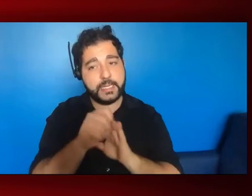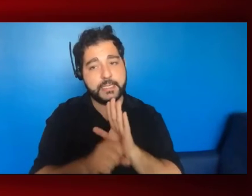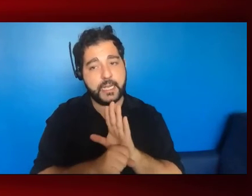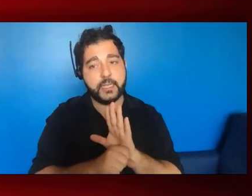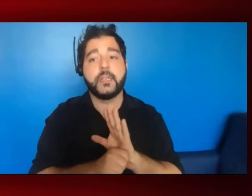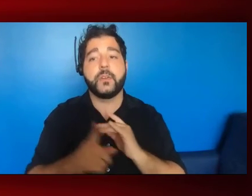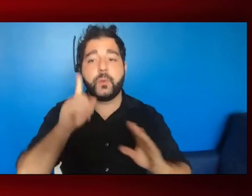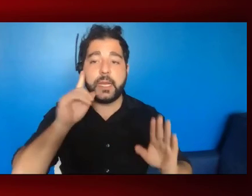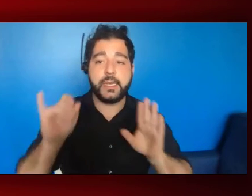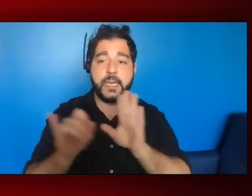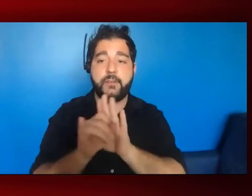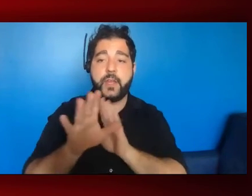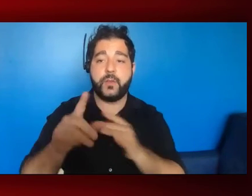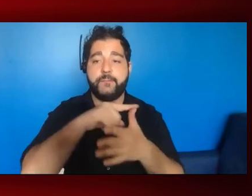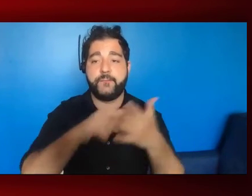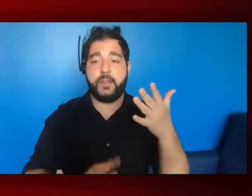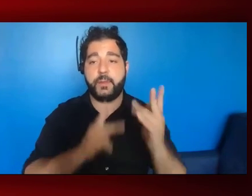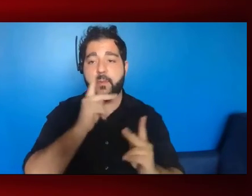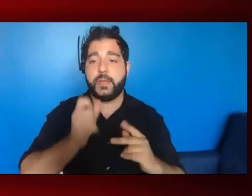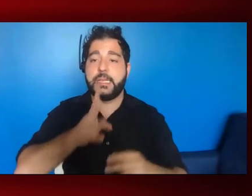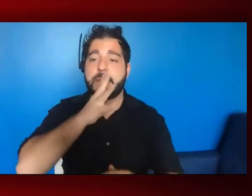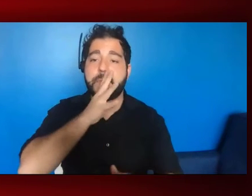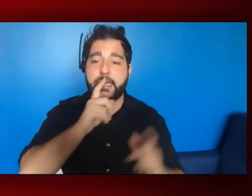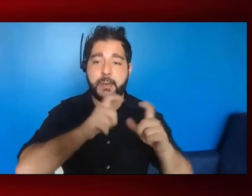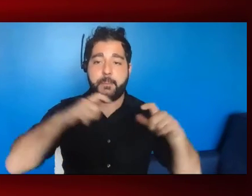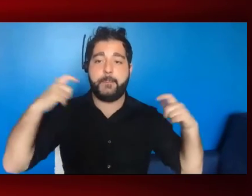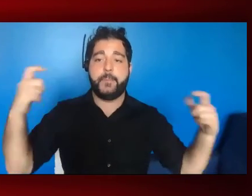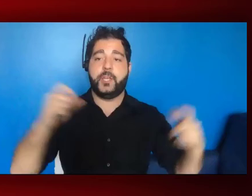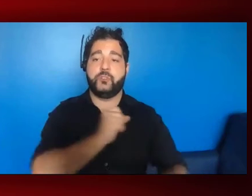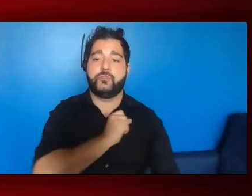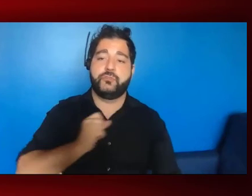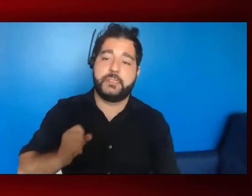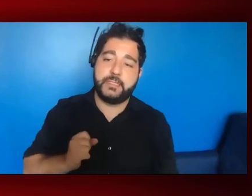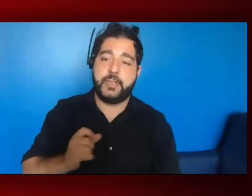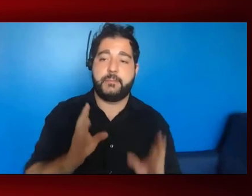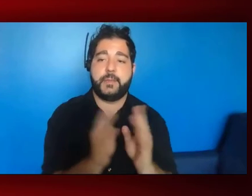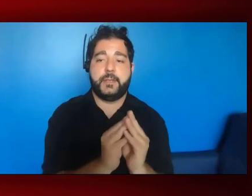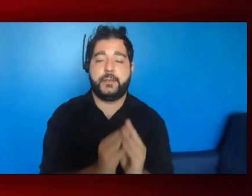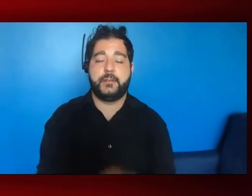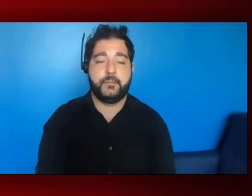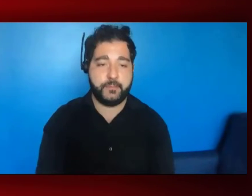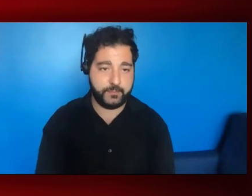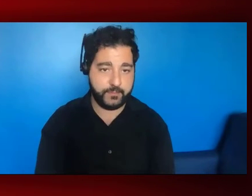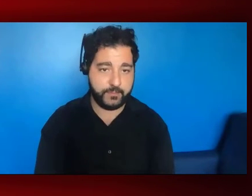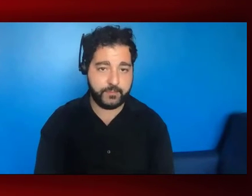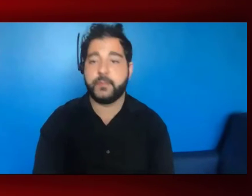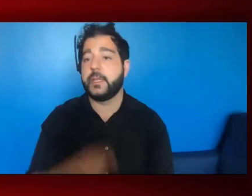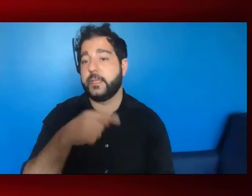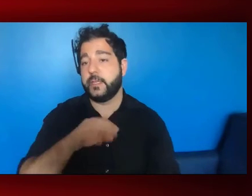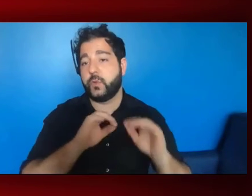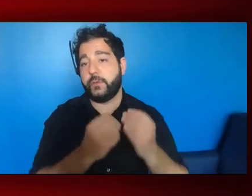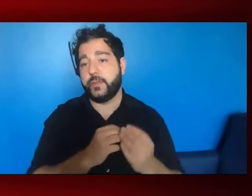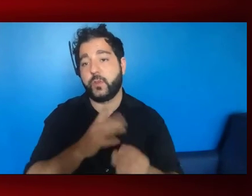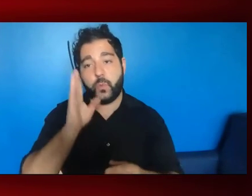to identify the five people who can speak in the much larger Senate meeting. These offices are expecting